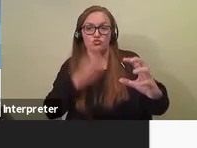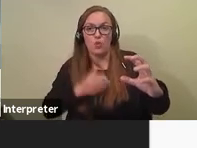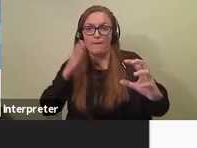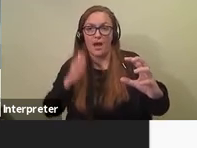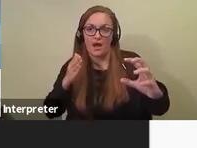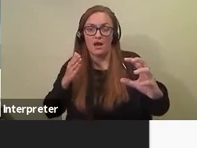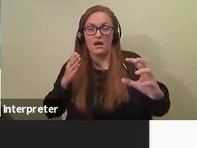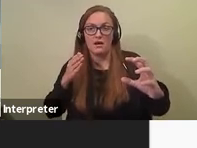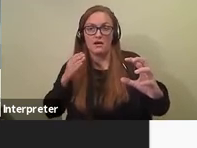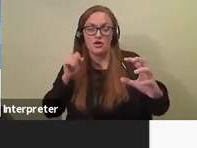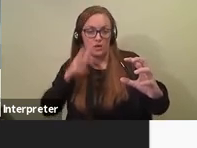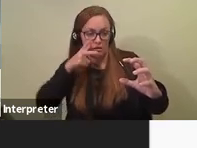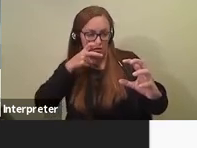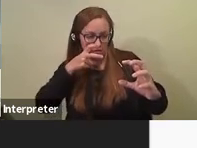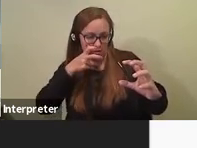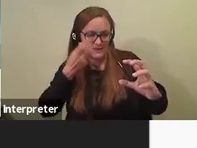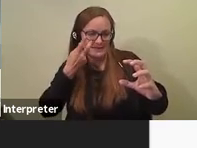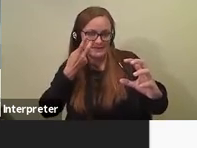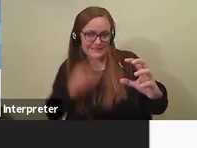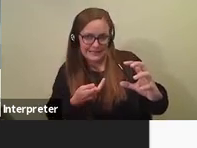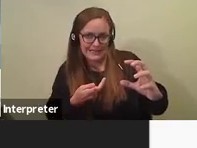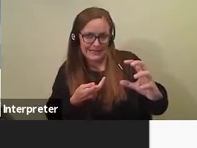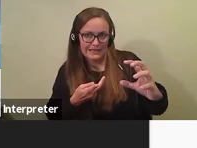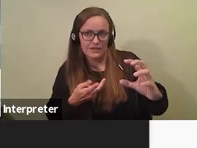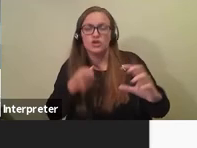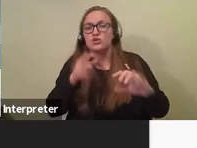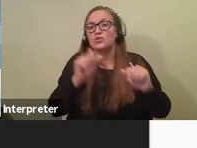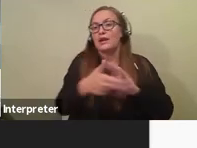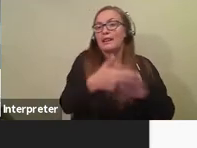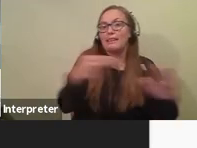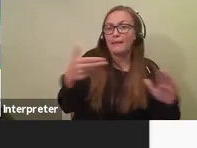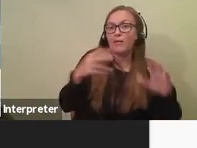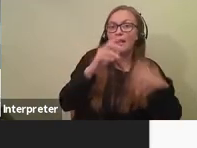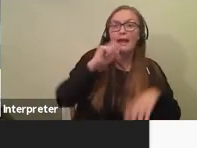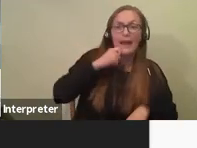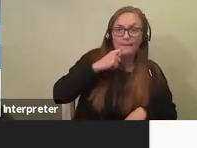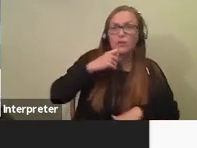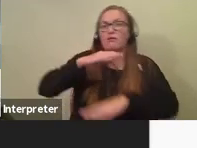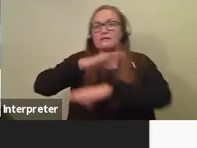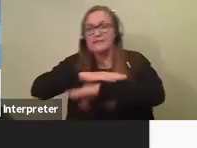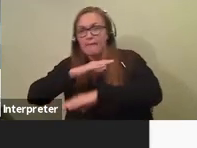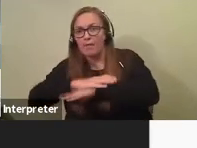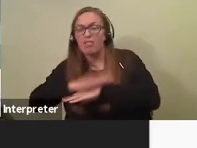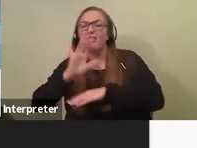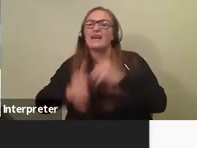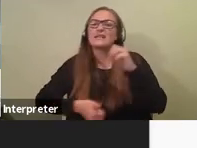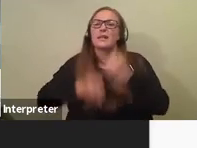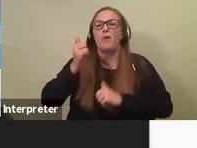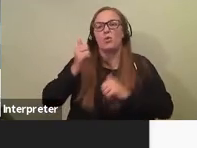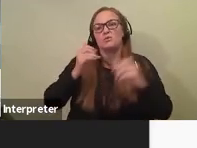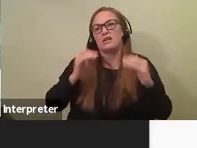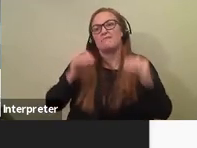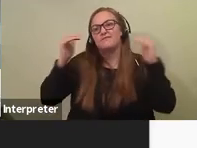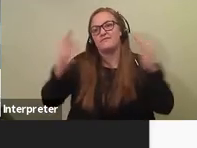algorithms to identify what's in it. So you might label like an apple, a table, for example. And that's some of the most advanced tech that we have in terms of